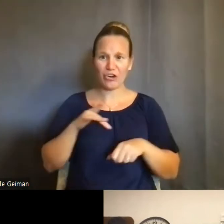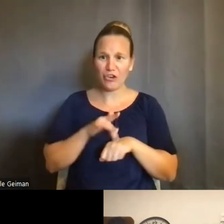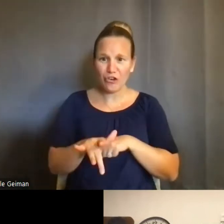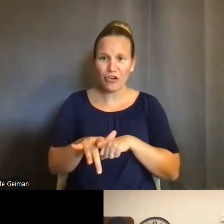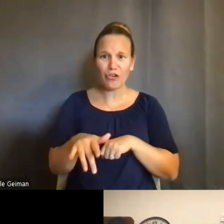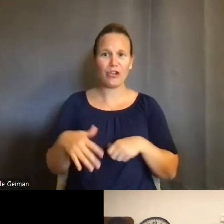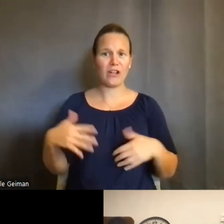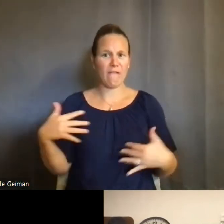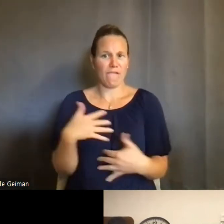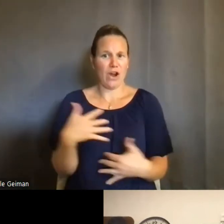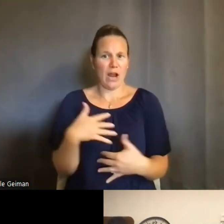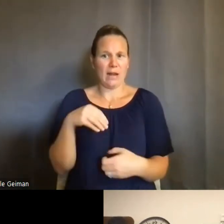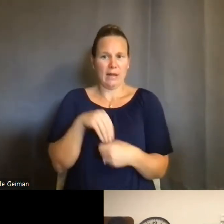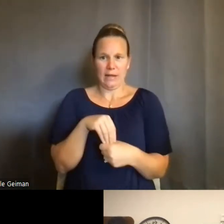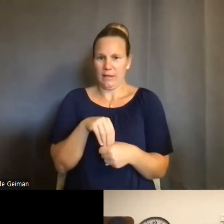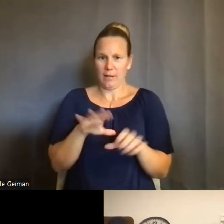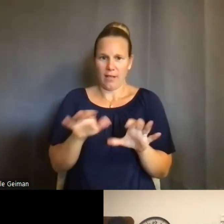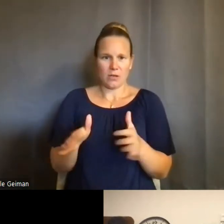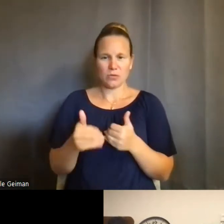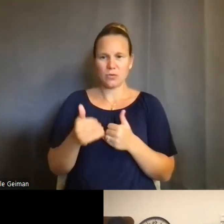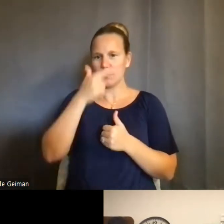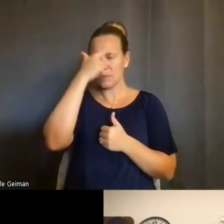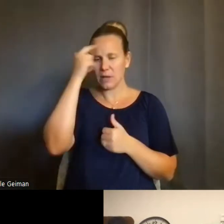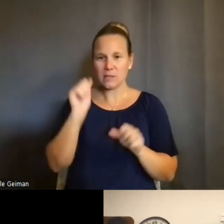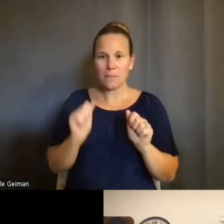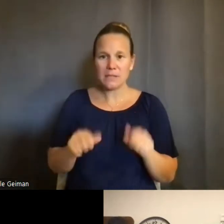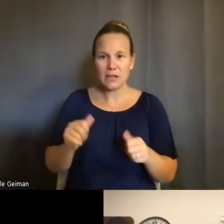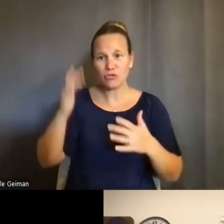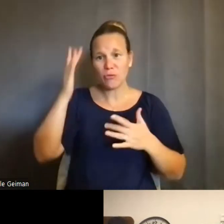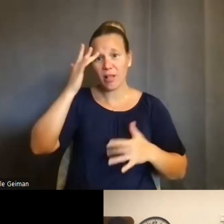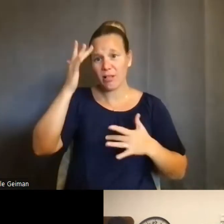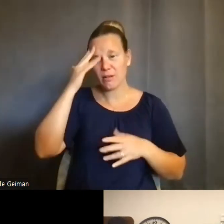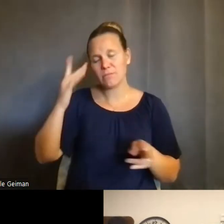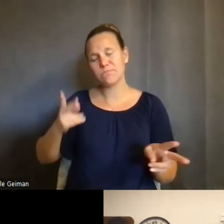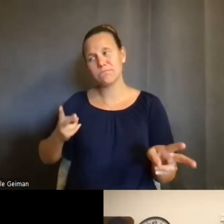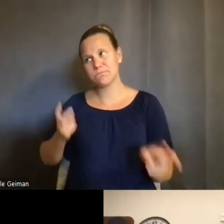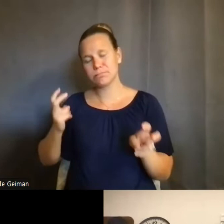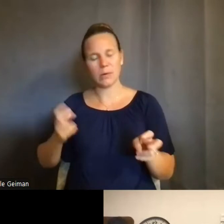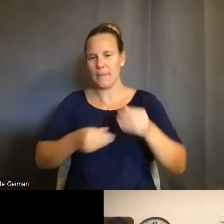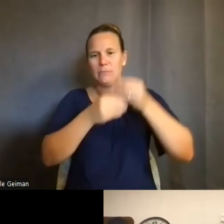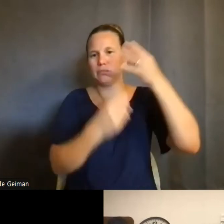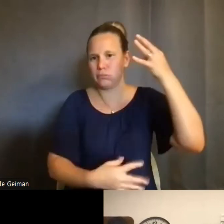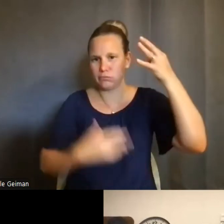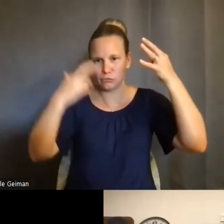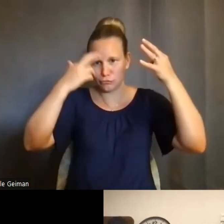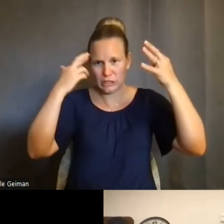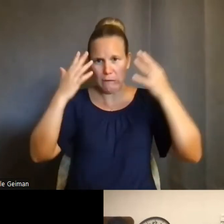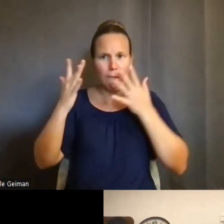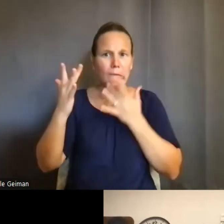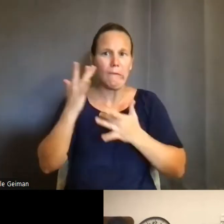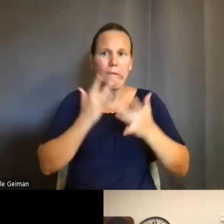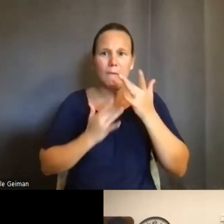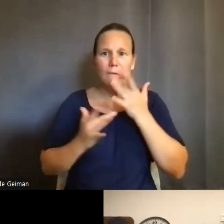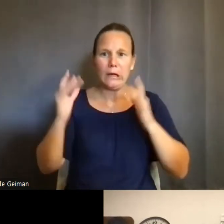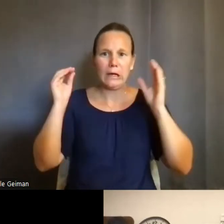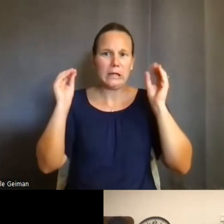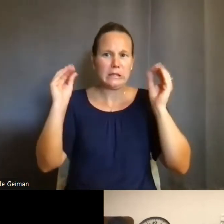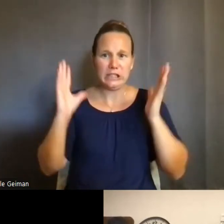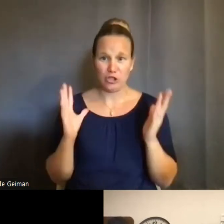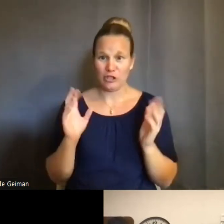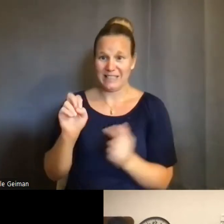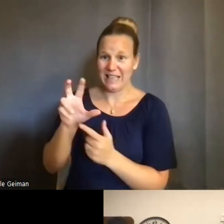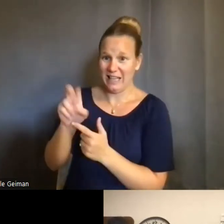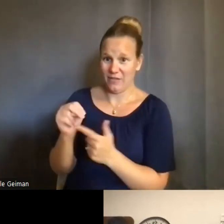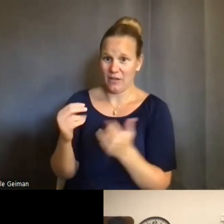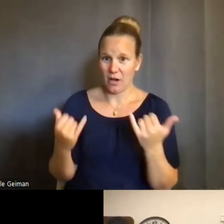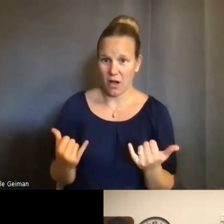in the classroom because of potential illness. There's a lot of reasons. And there are teacher shortages even now, probably impacting